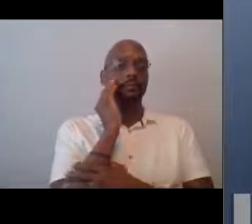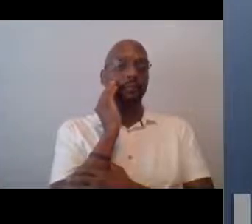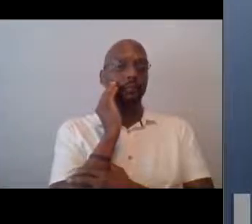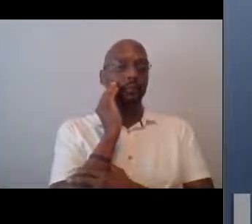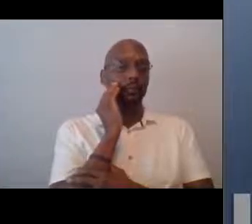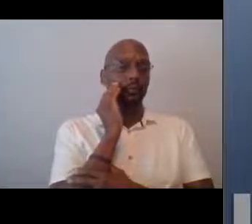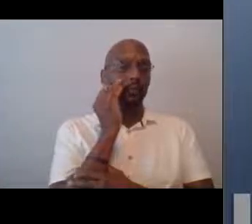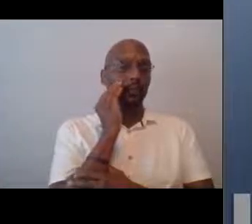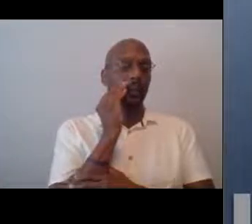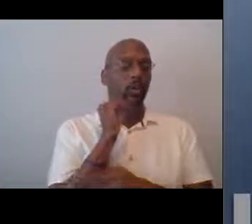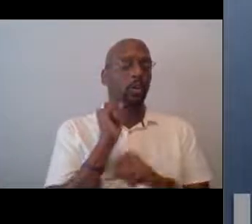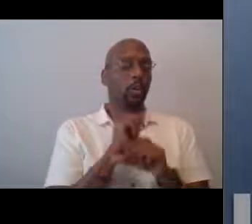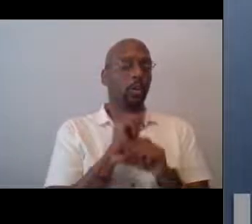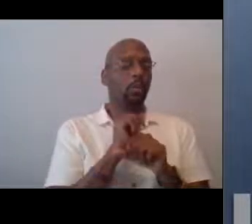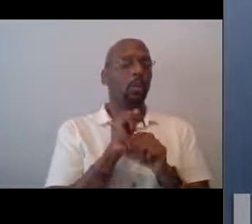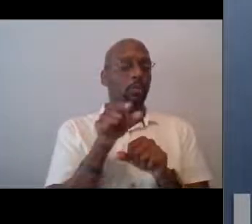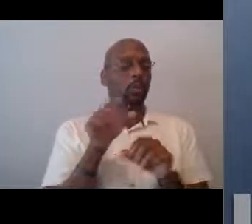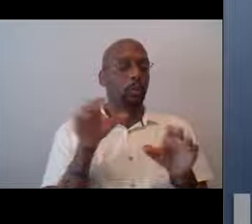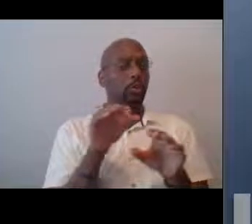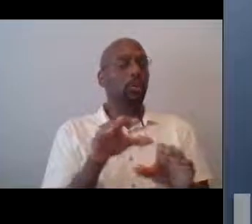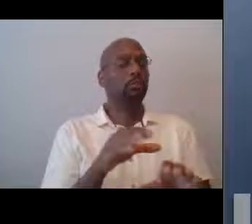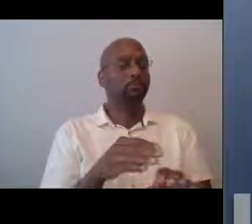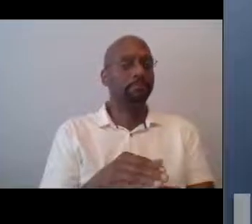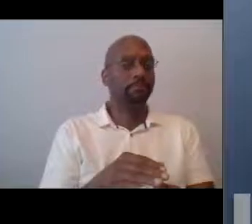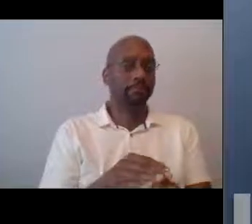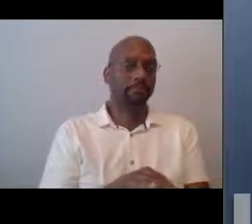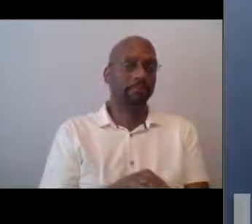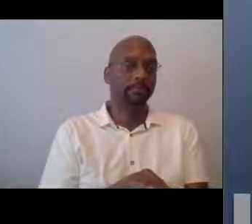intentional work that you and the rural regions are doing